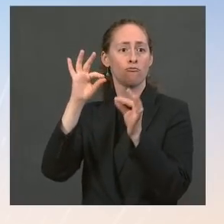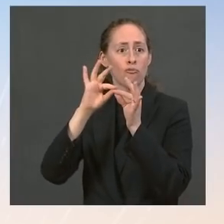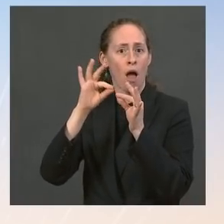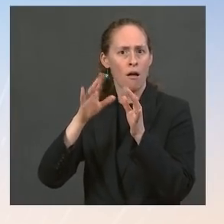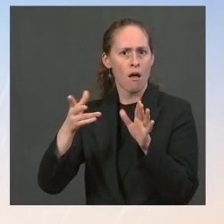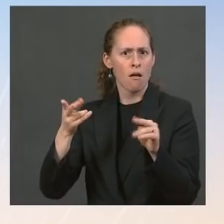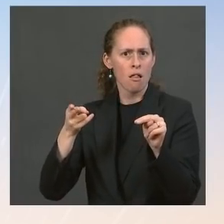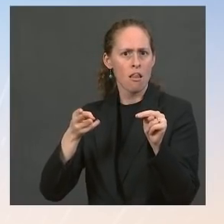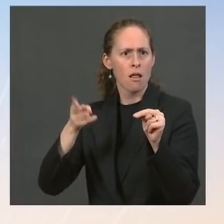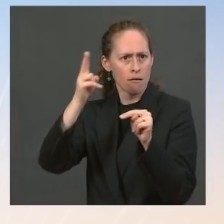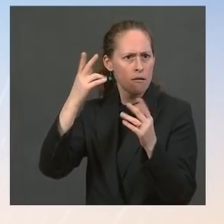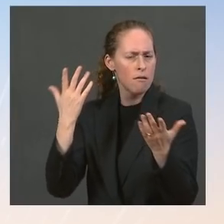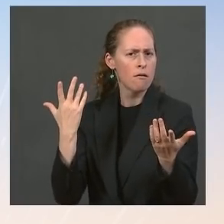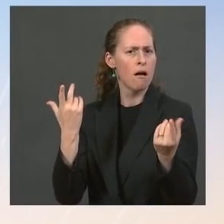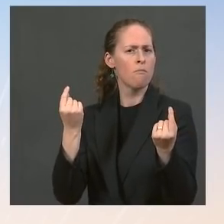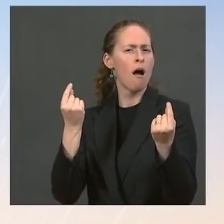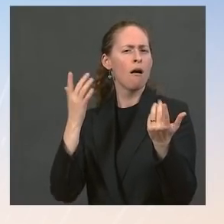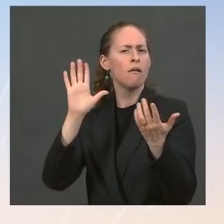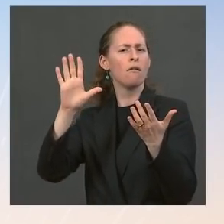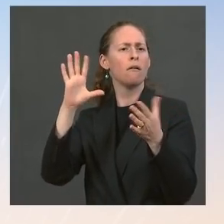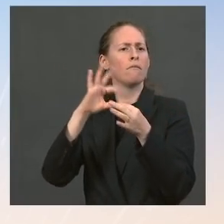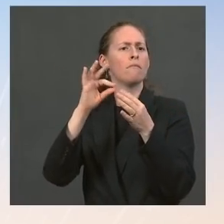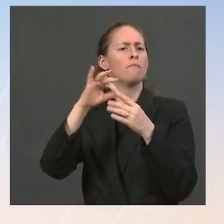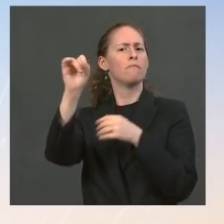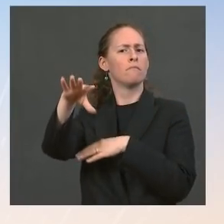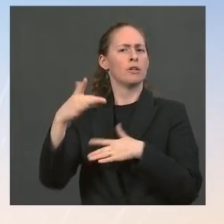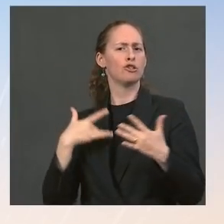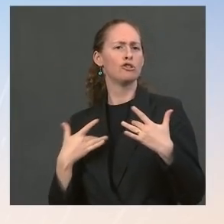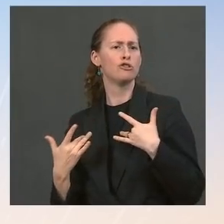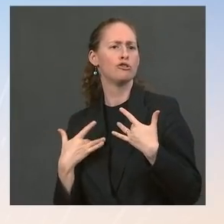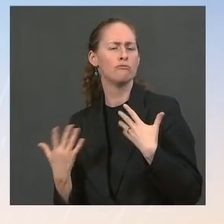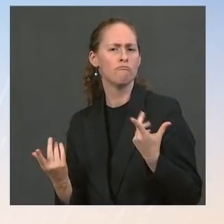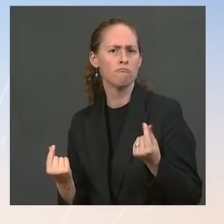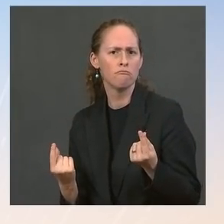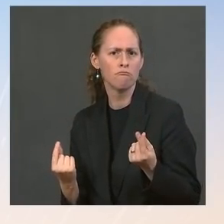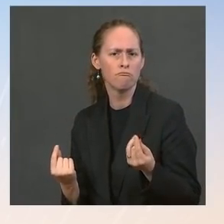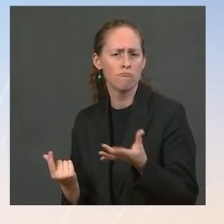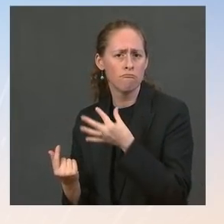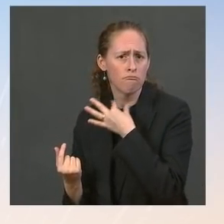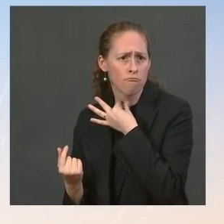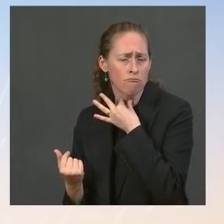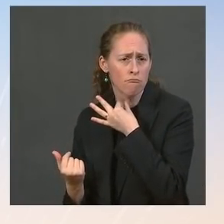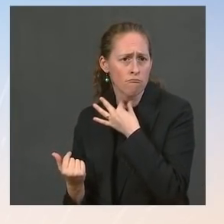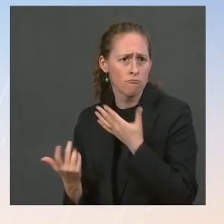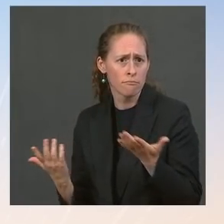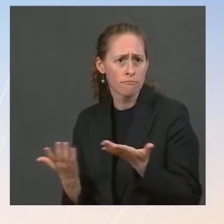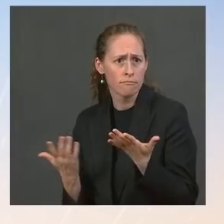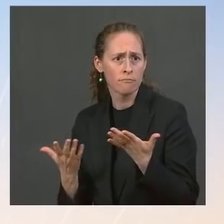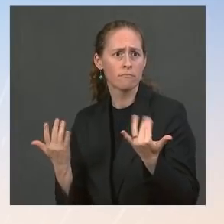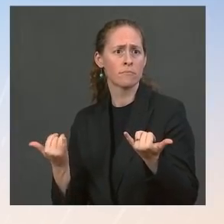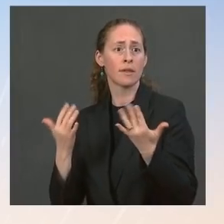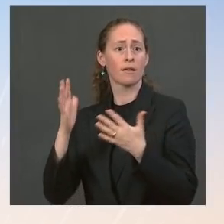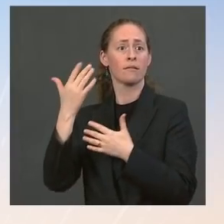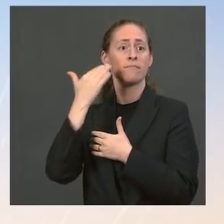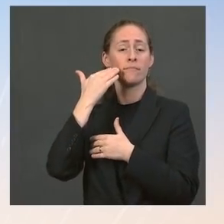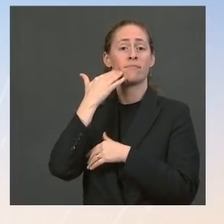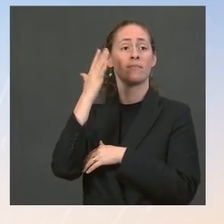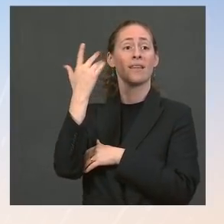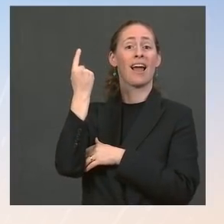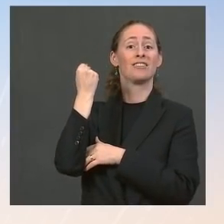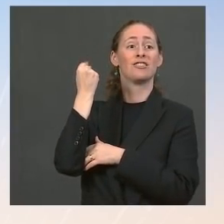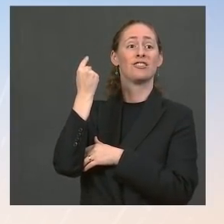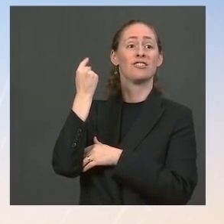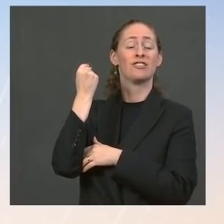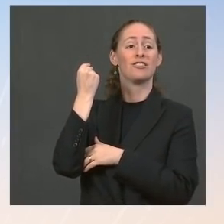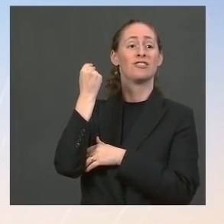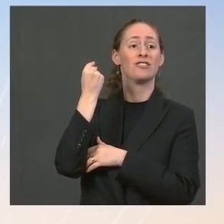about alleviating some of the concerns that people have as they're paying $1 more for gasoline now than they did a year ago? Yeah, so I know someone asked about this